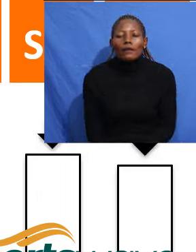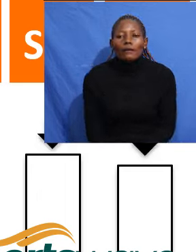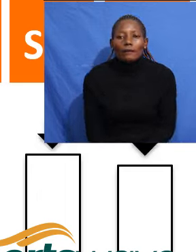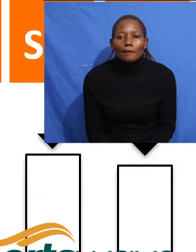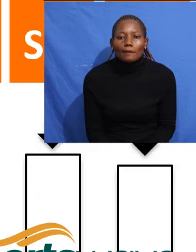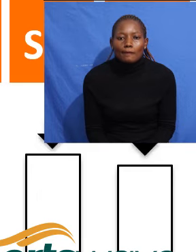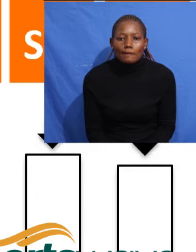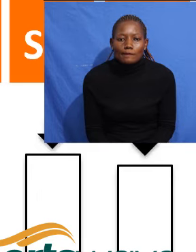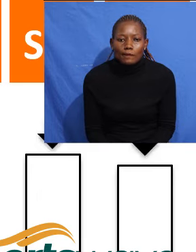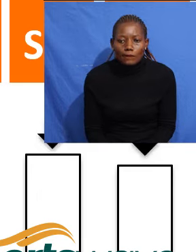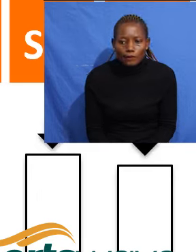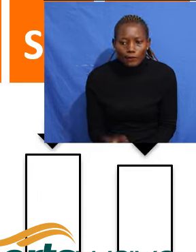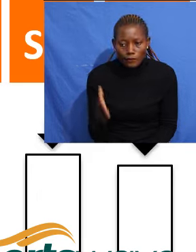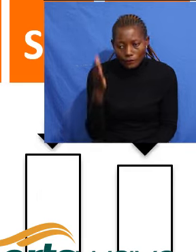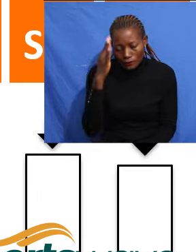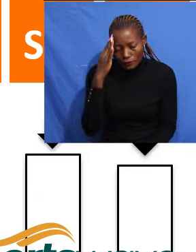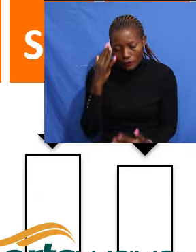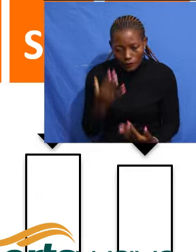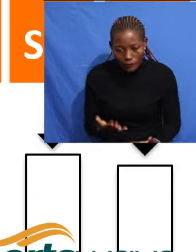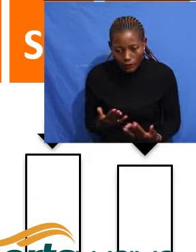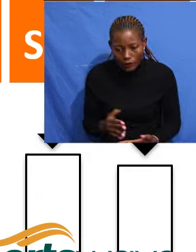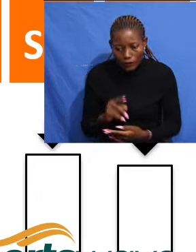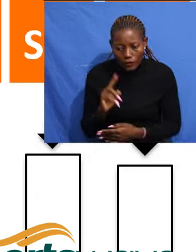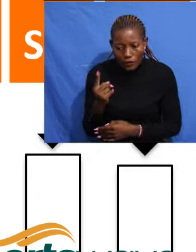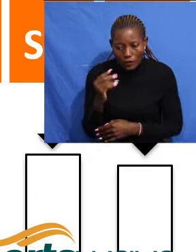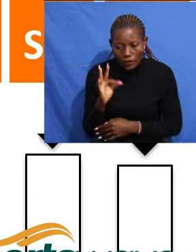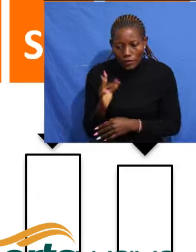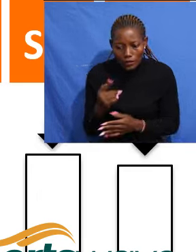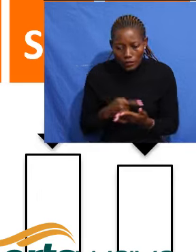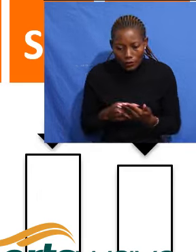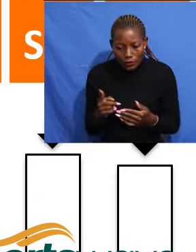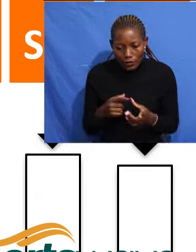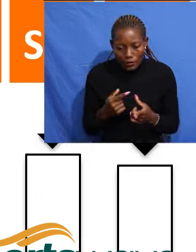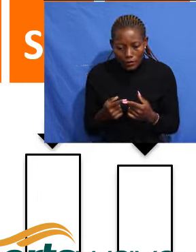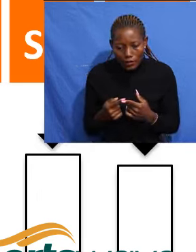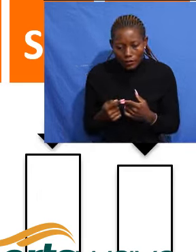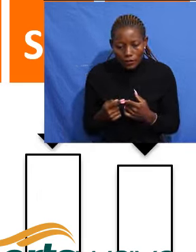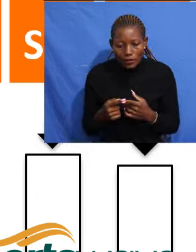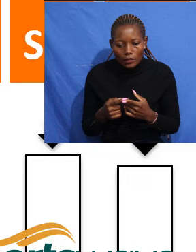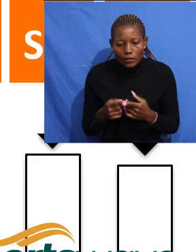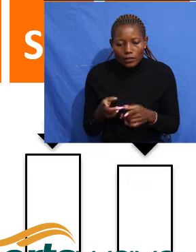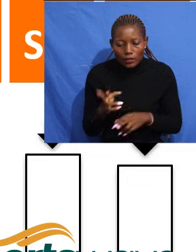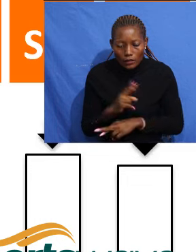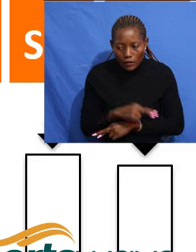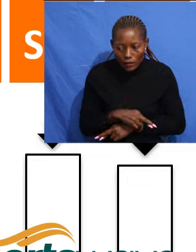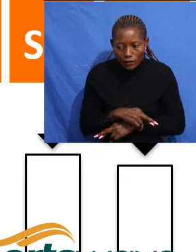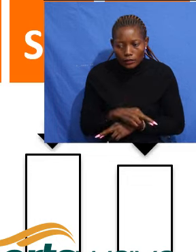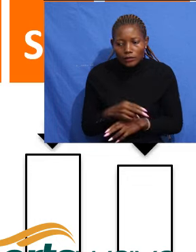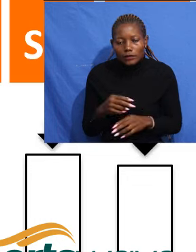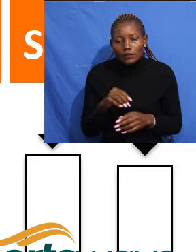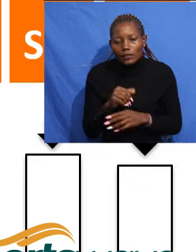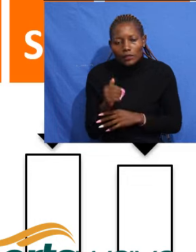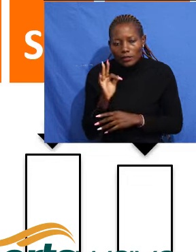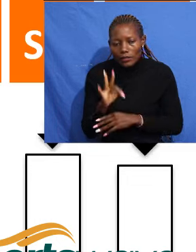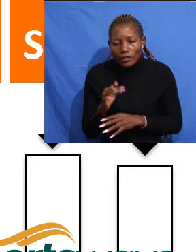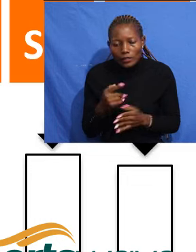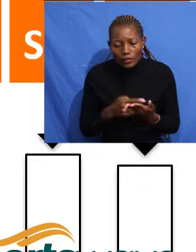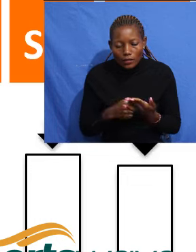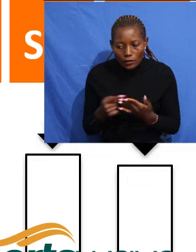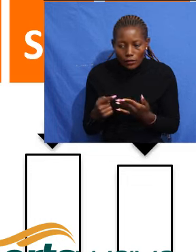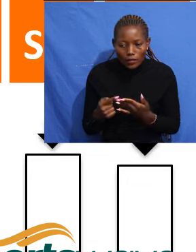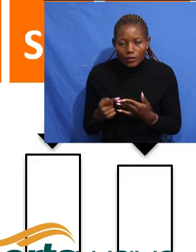you go heavy on the first three weeks, and then you take a back off week here, and you take another 3 big weeks,